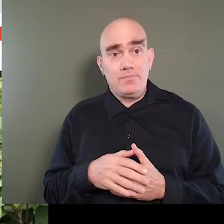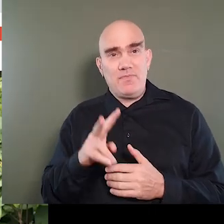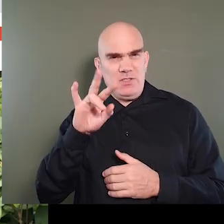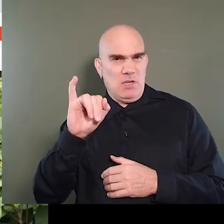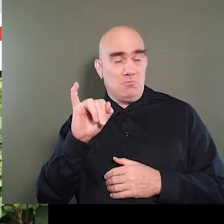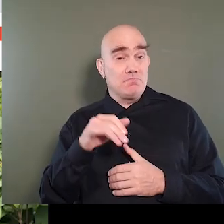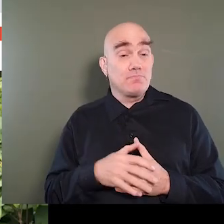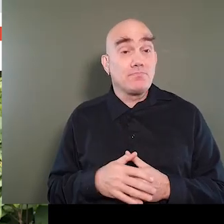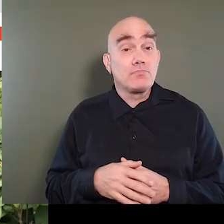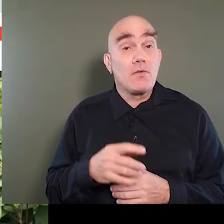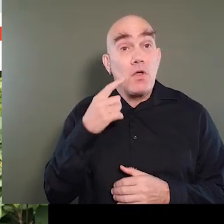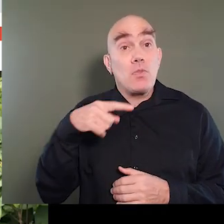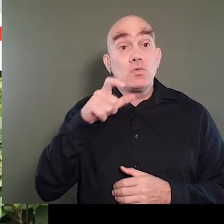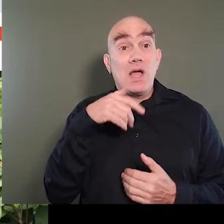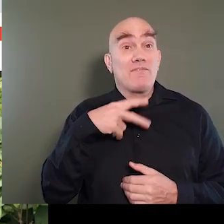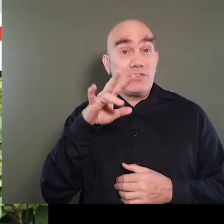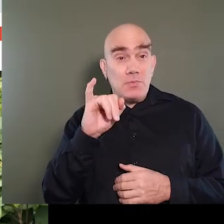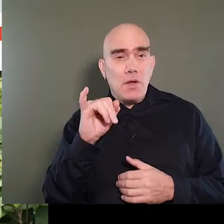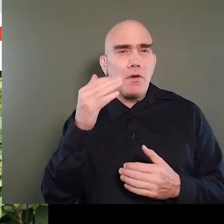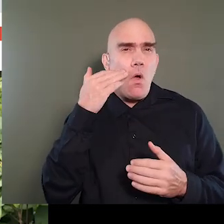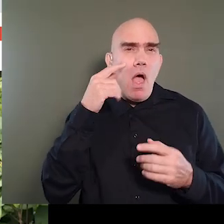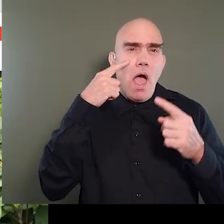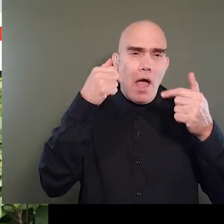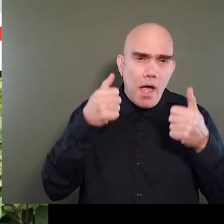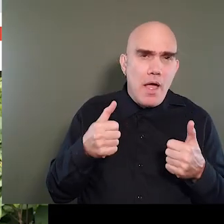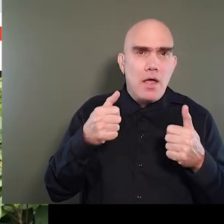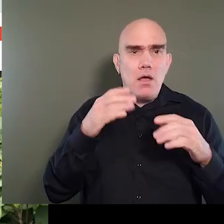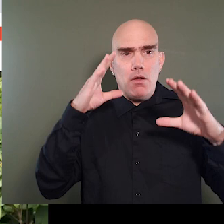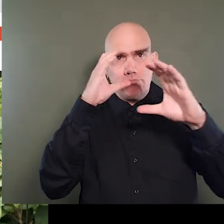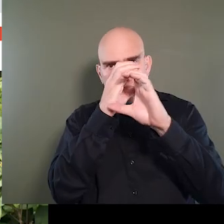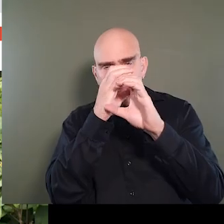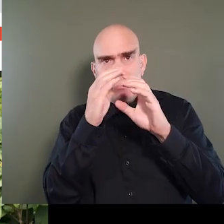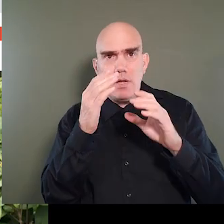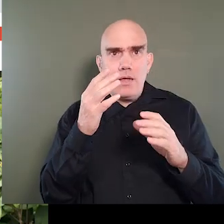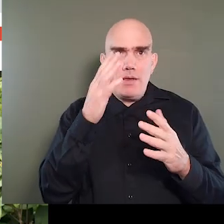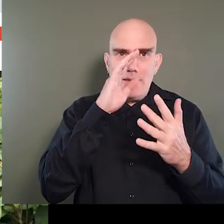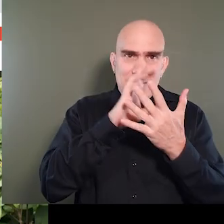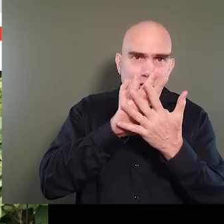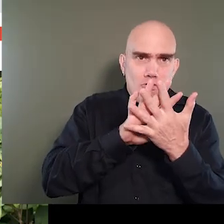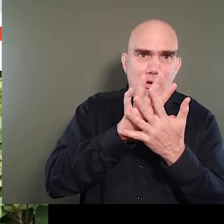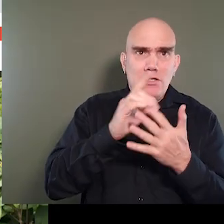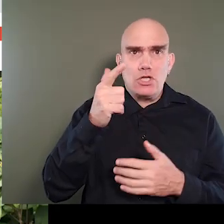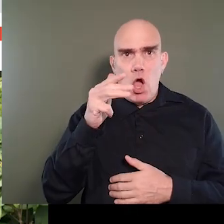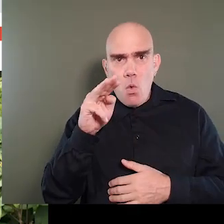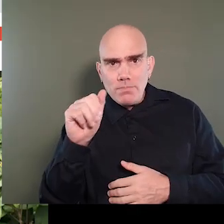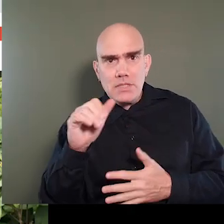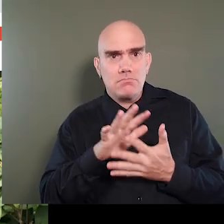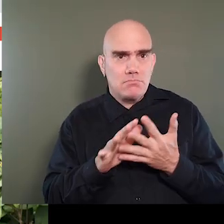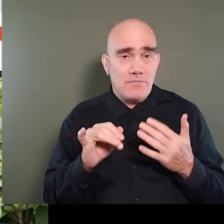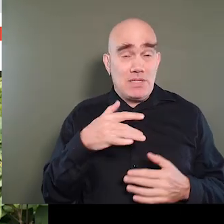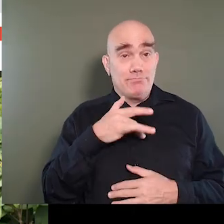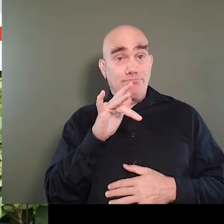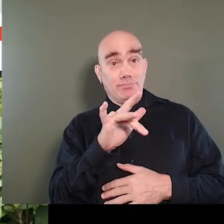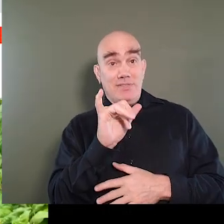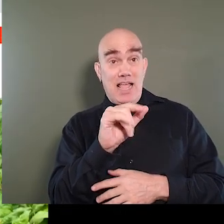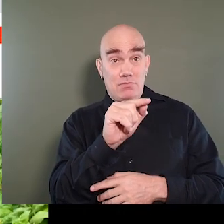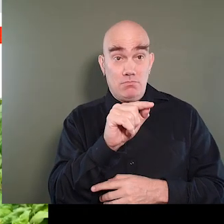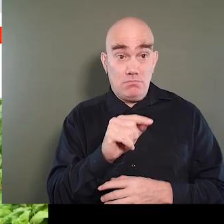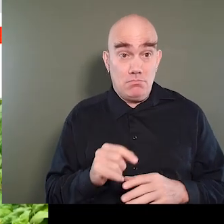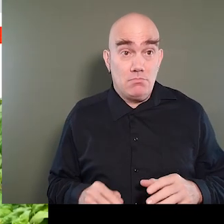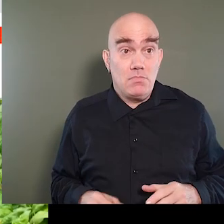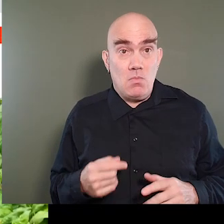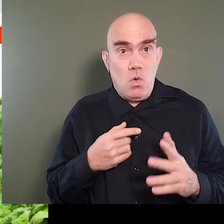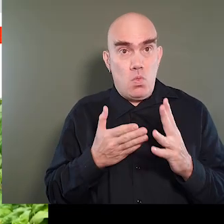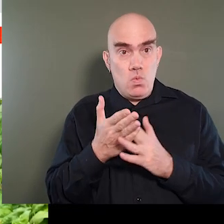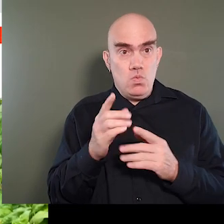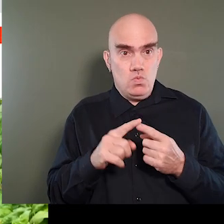those who have visual impairments, including degrading eyesight, tunnel vision, cataracts, glaucoma, and others. If we select the widget and then